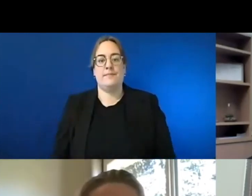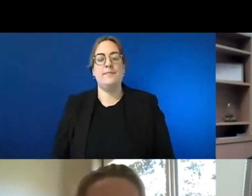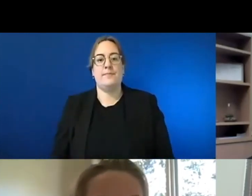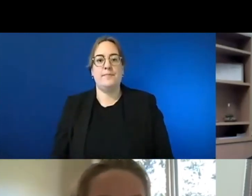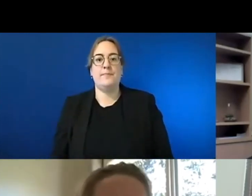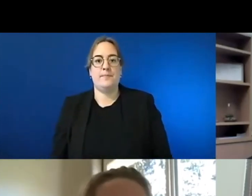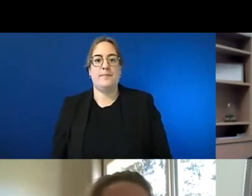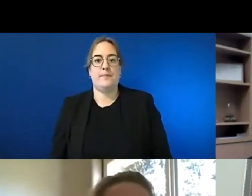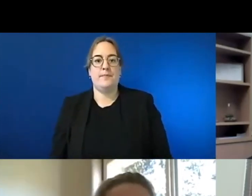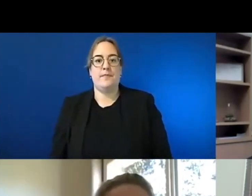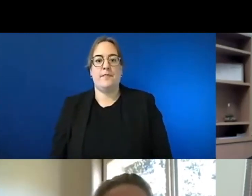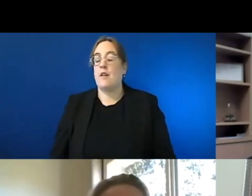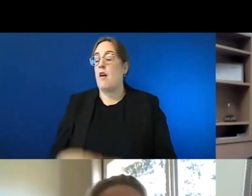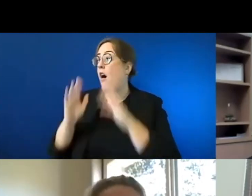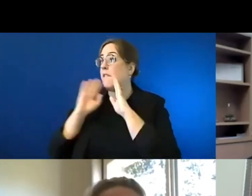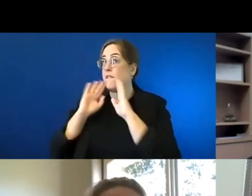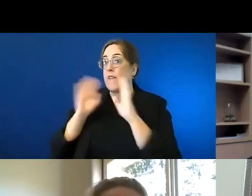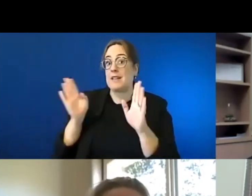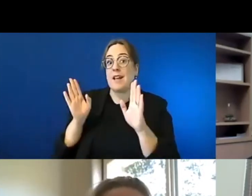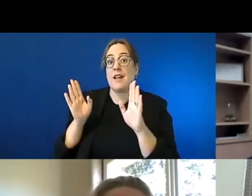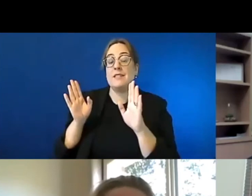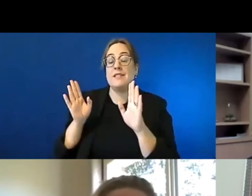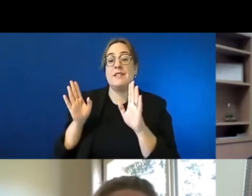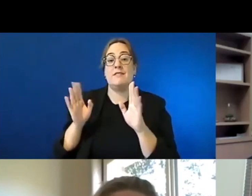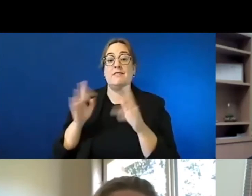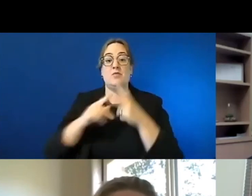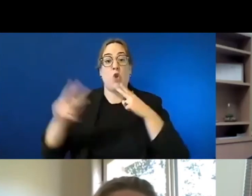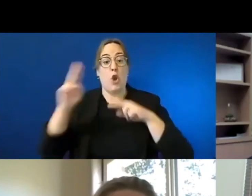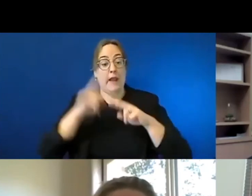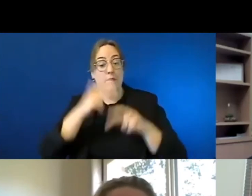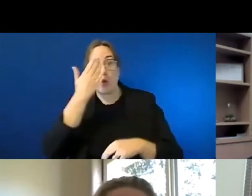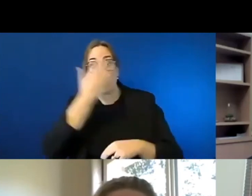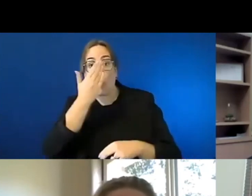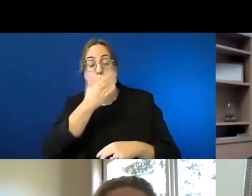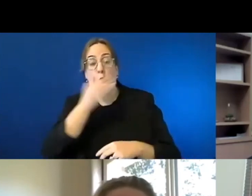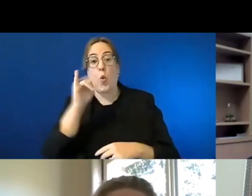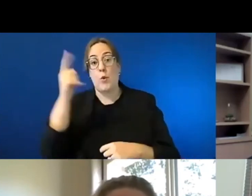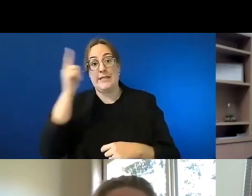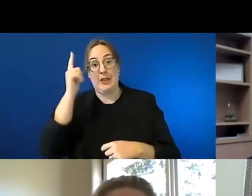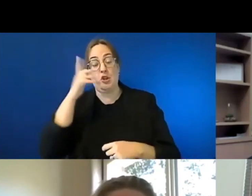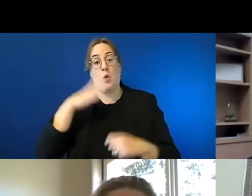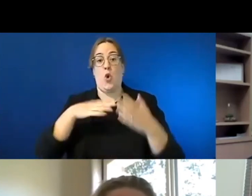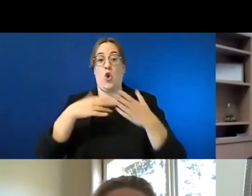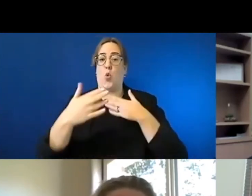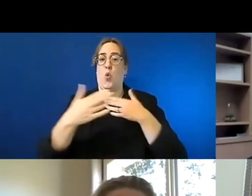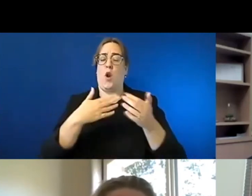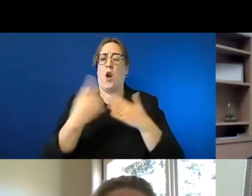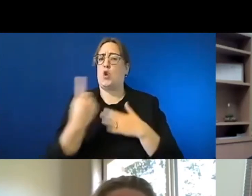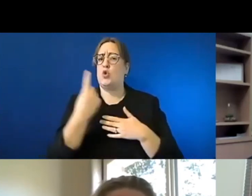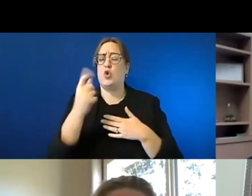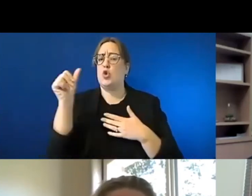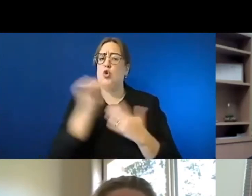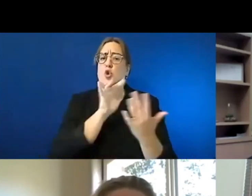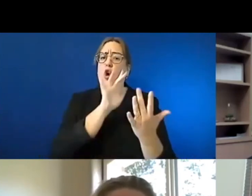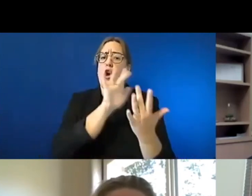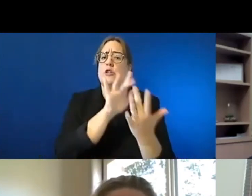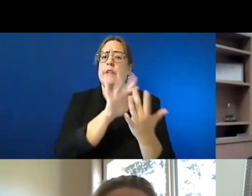Fantastic. So if, for example, a school or some teachers at a school are wanting to organise that, who should they reach out to?